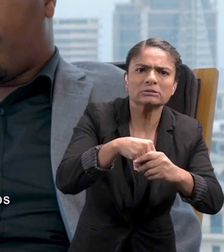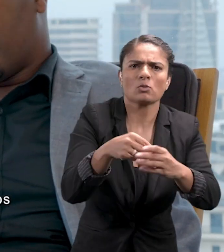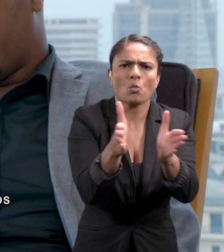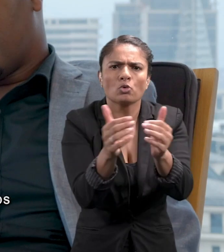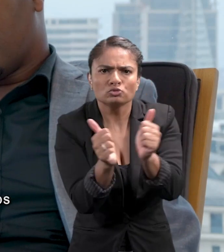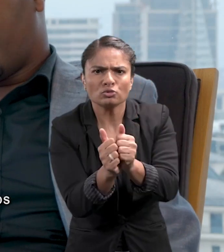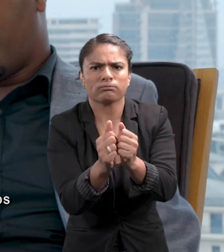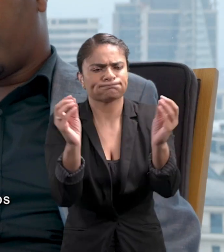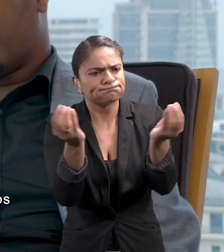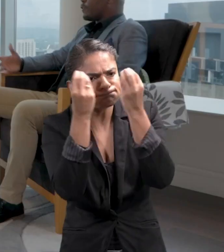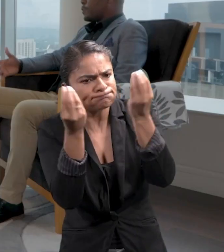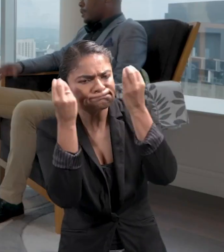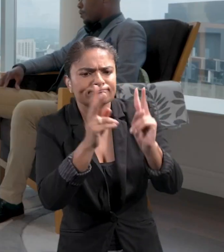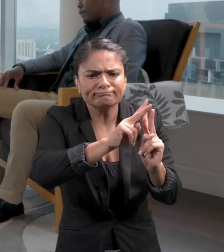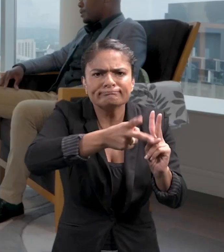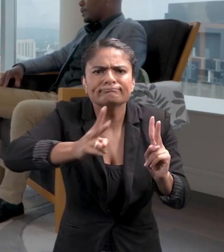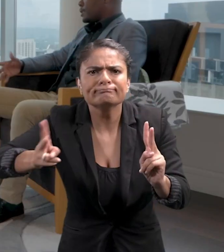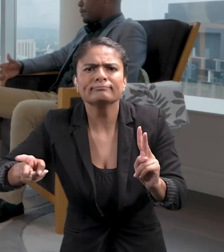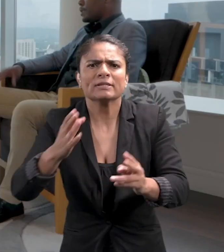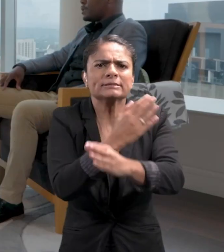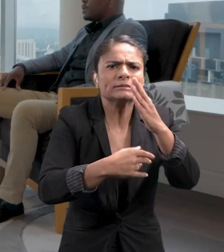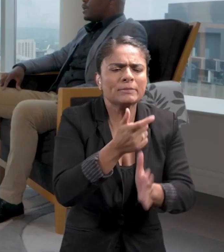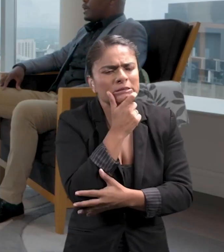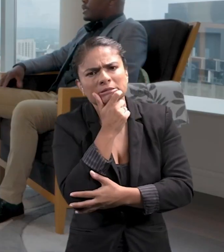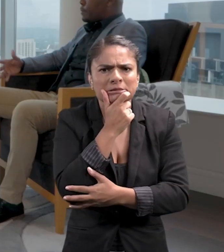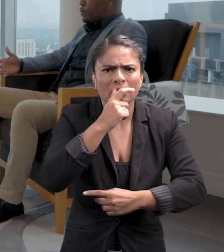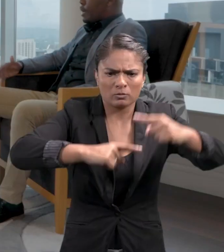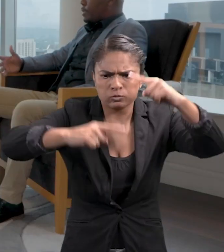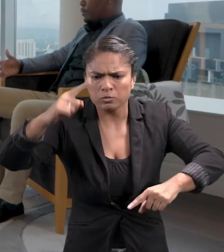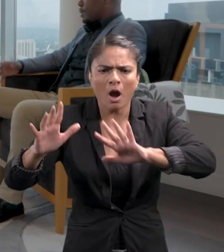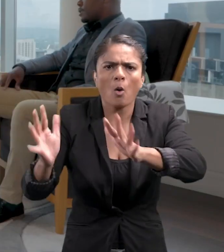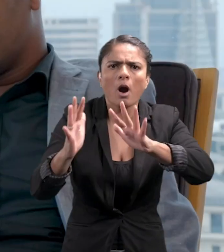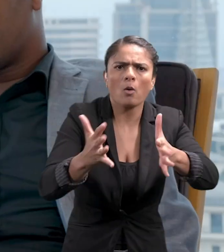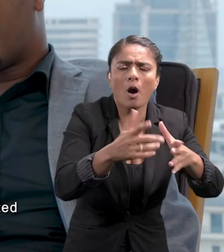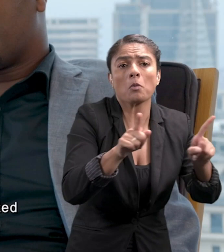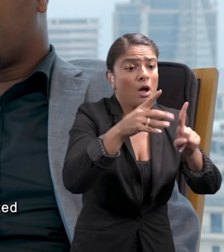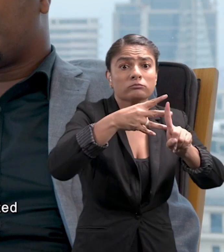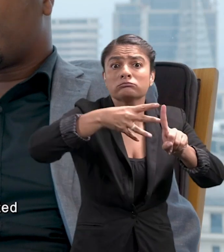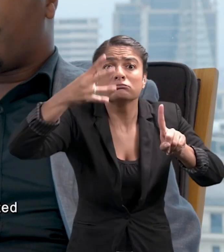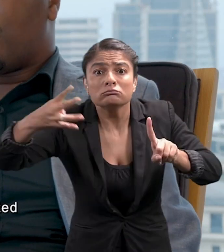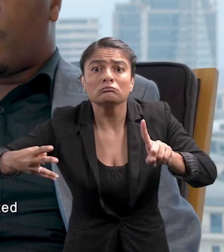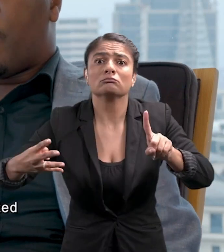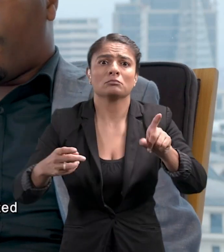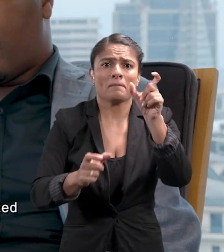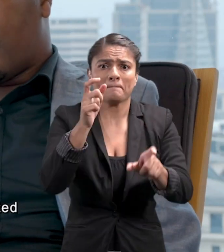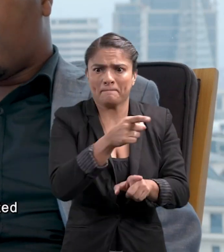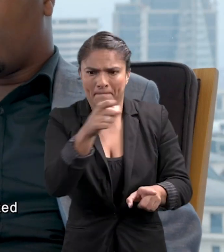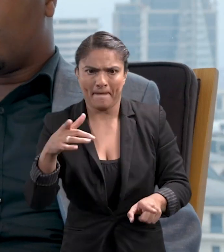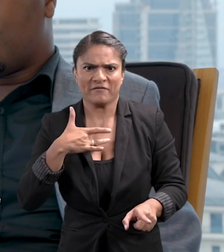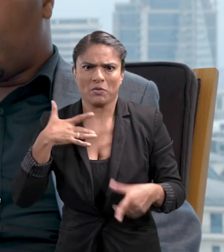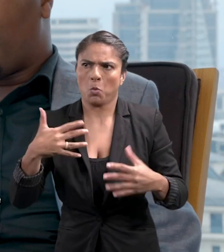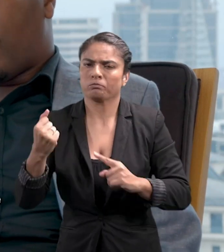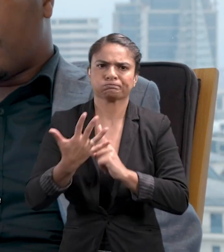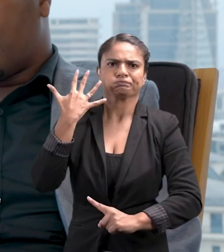they speak of but matters of different demographics like disability, GPQI and all that, so that those people who might be affected